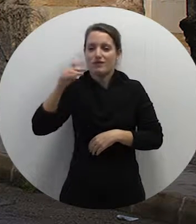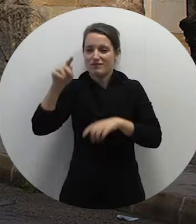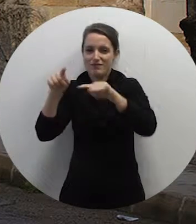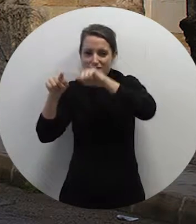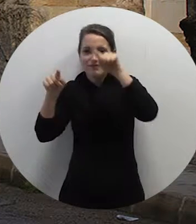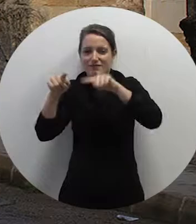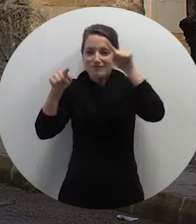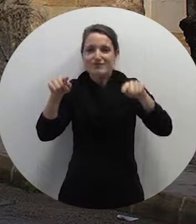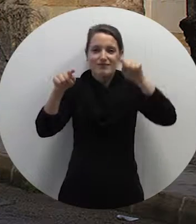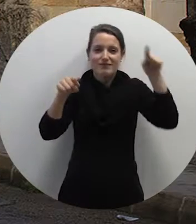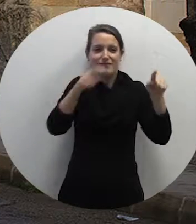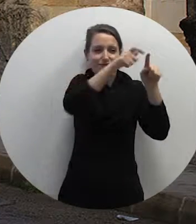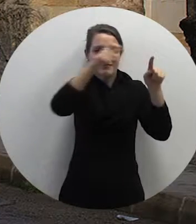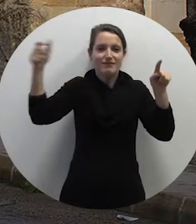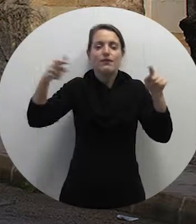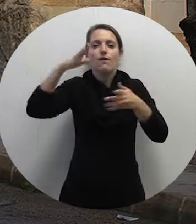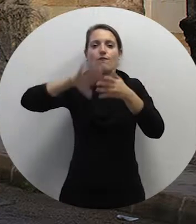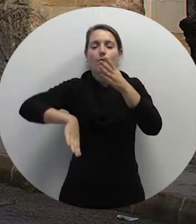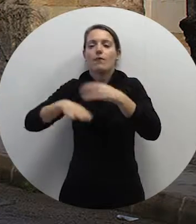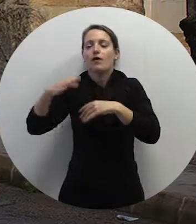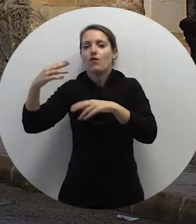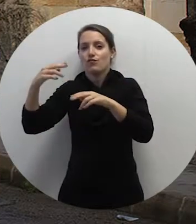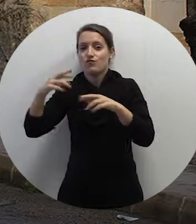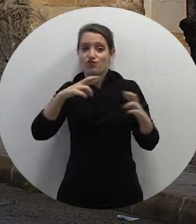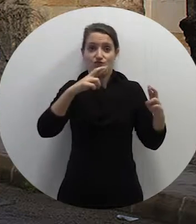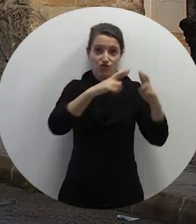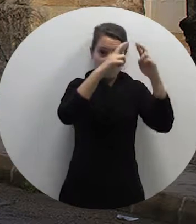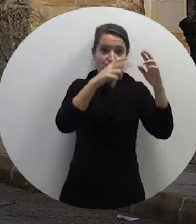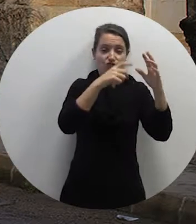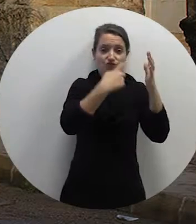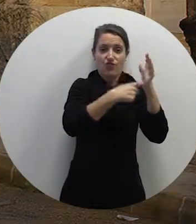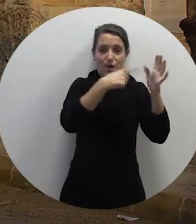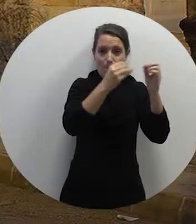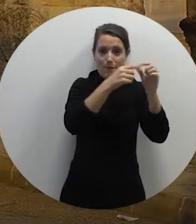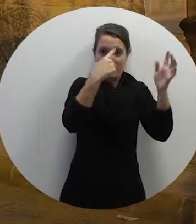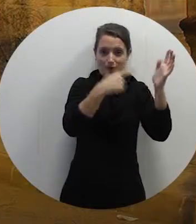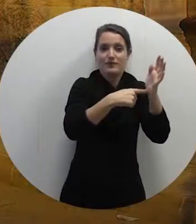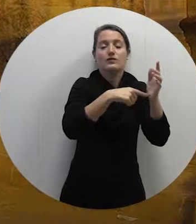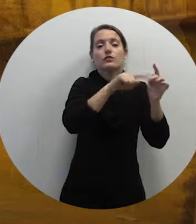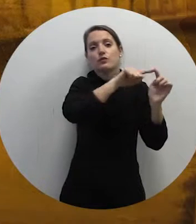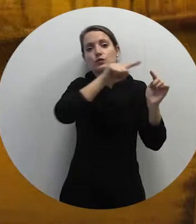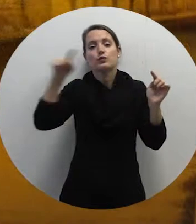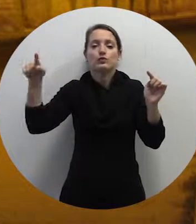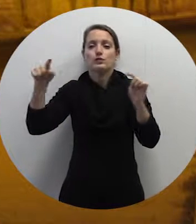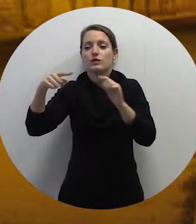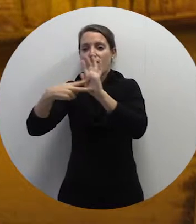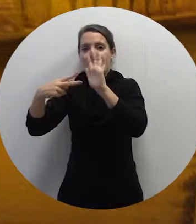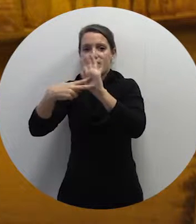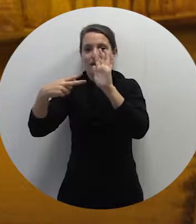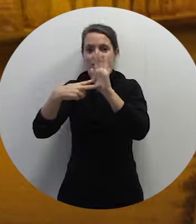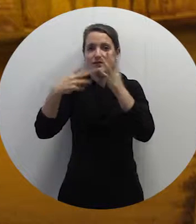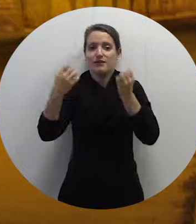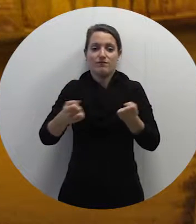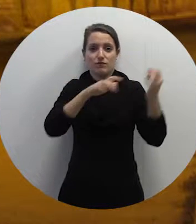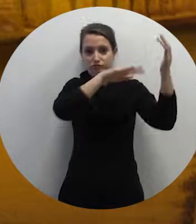water from the higher ground around Rabat and Mdina, and it runs through Attard. The best preserved section of it in Malta